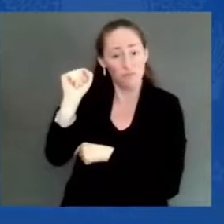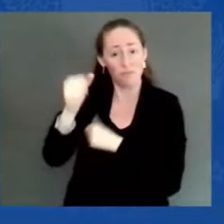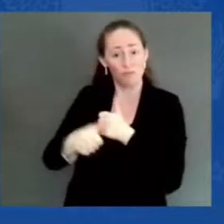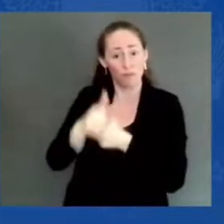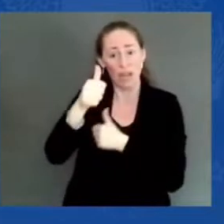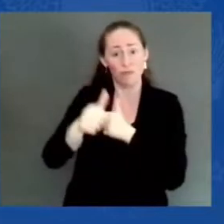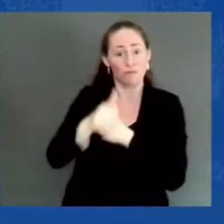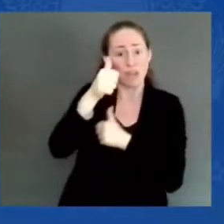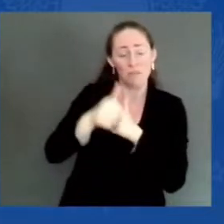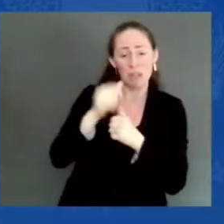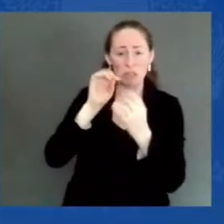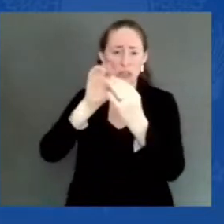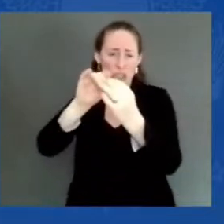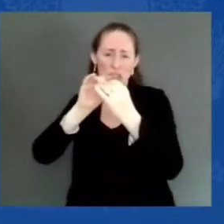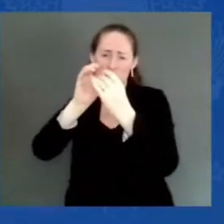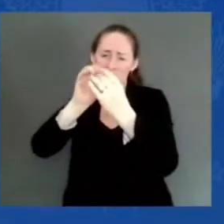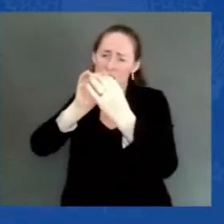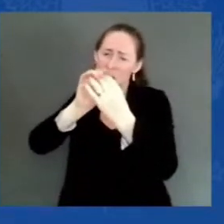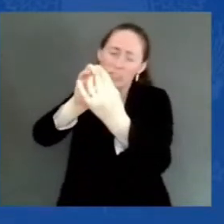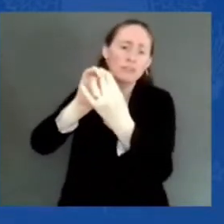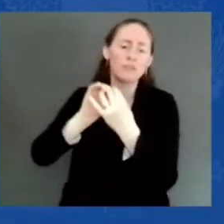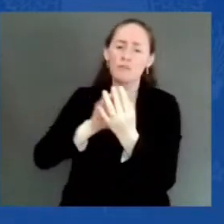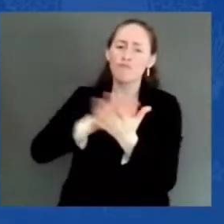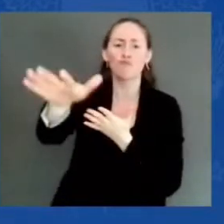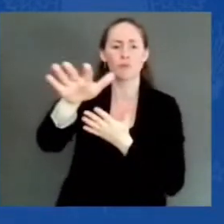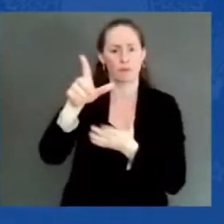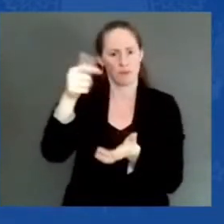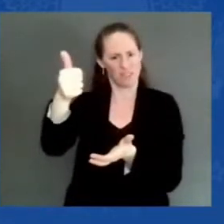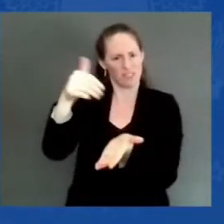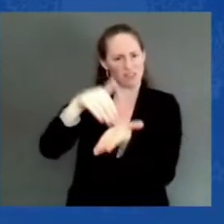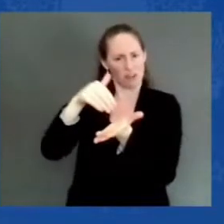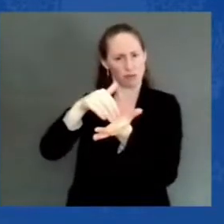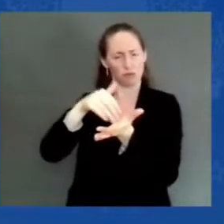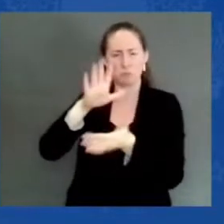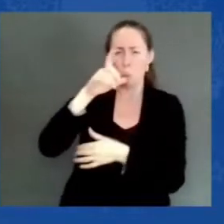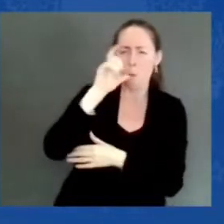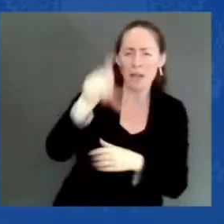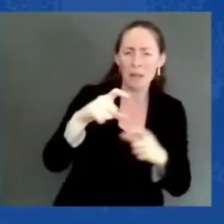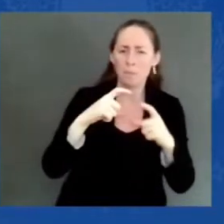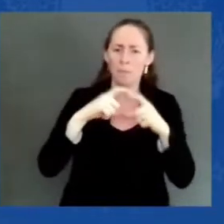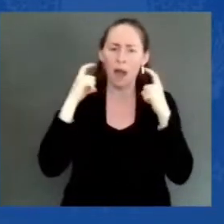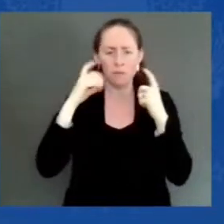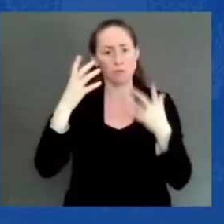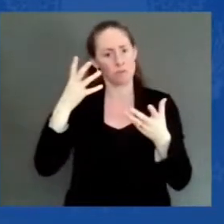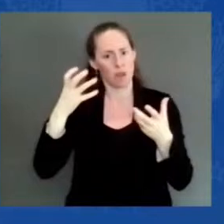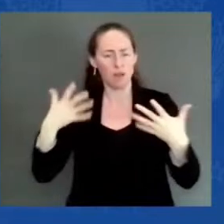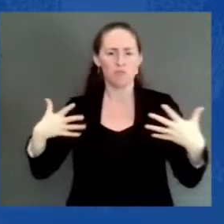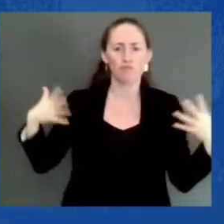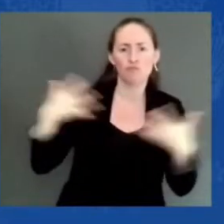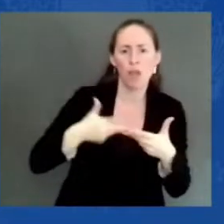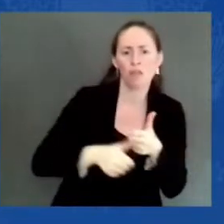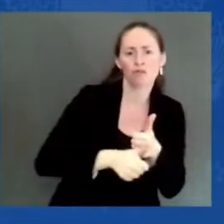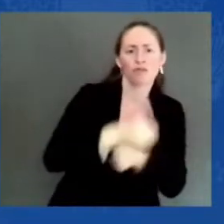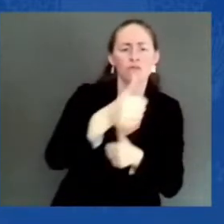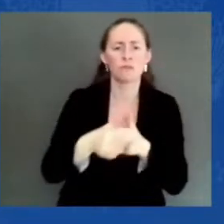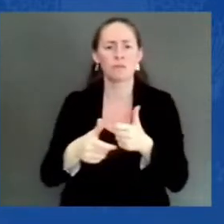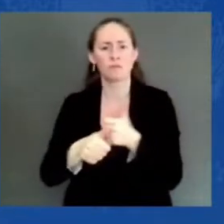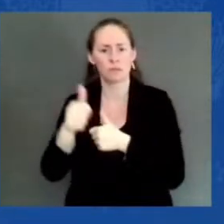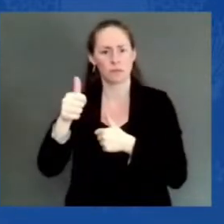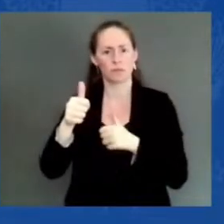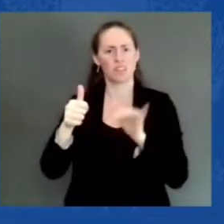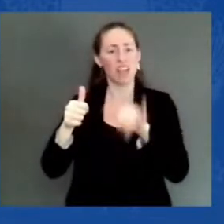masking children in schools. The intimidation and the threats we're seeing across the country are wrong.